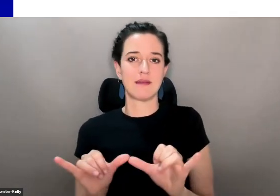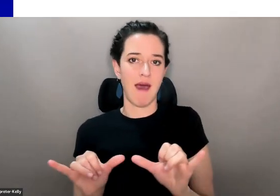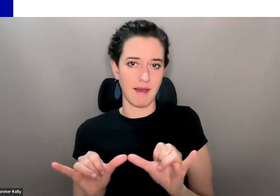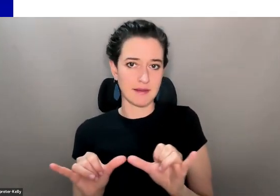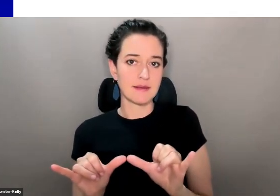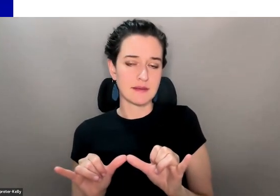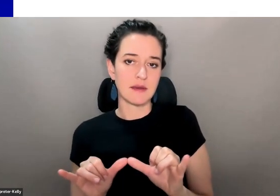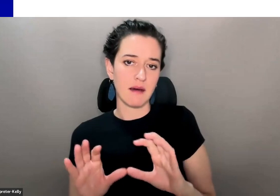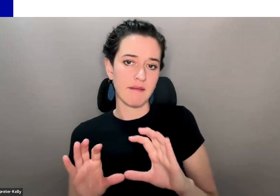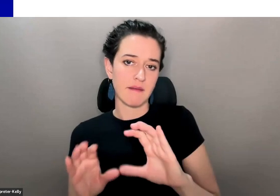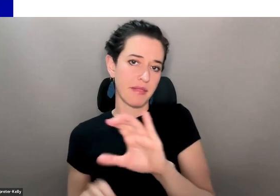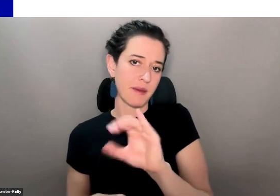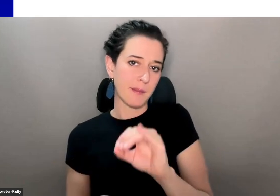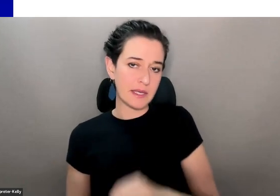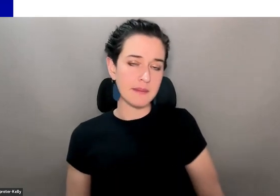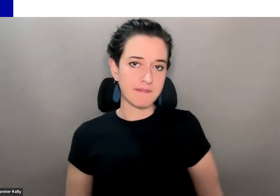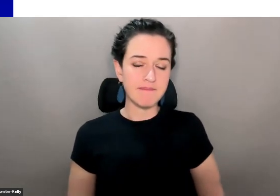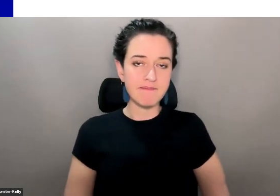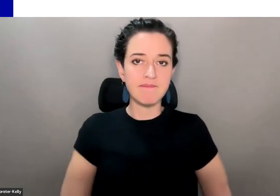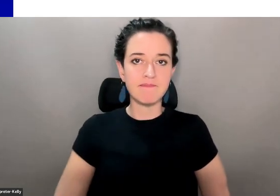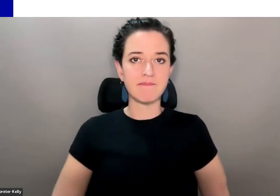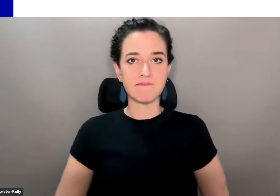slide, please.